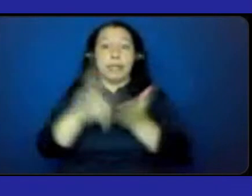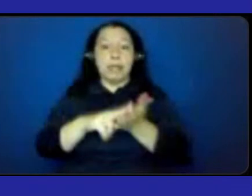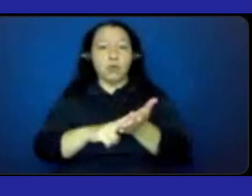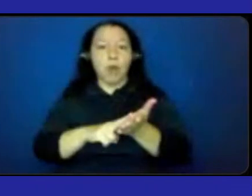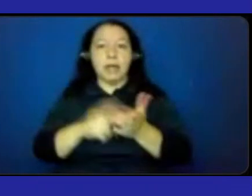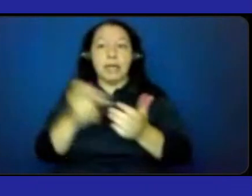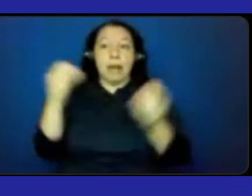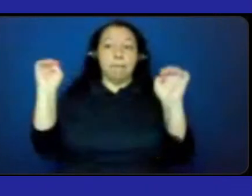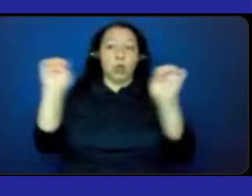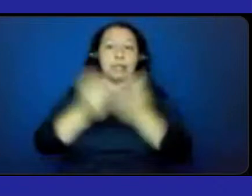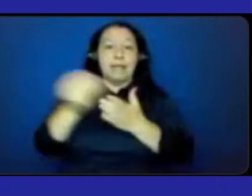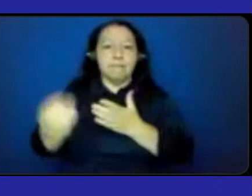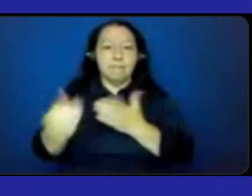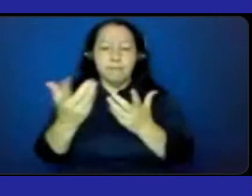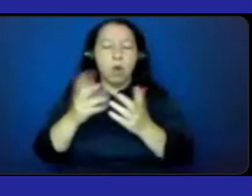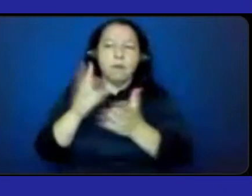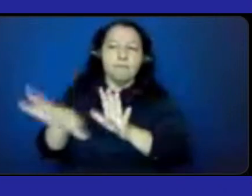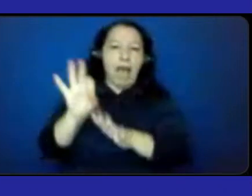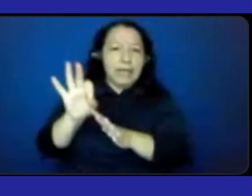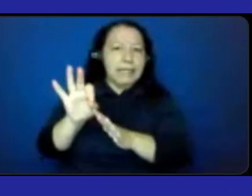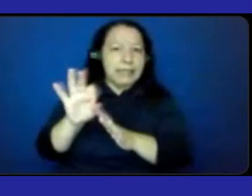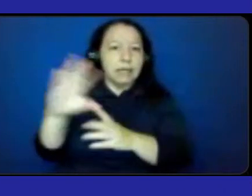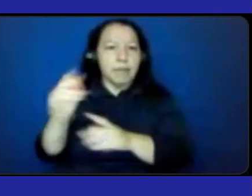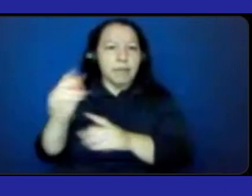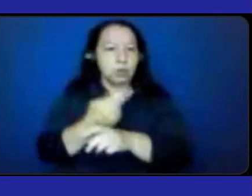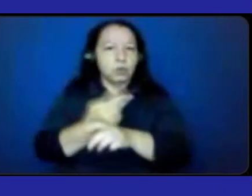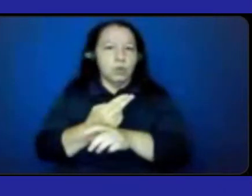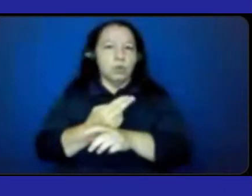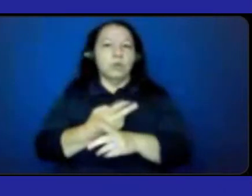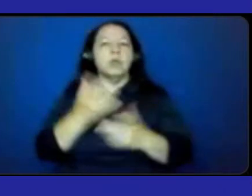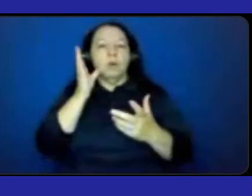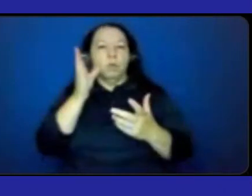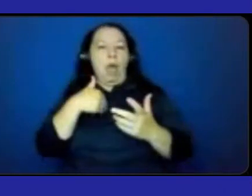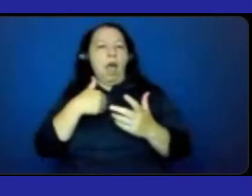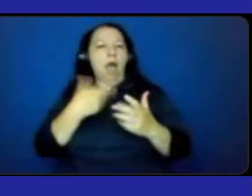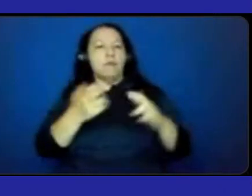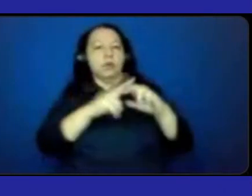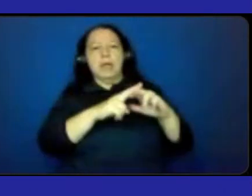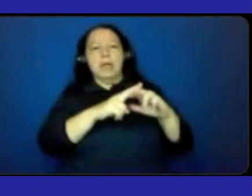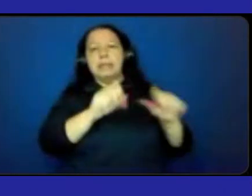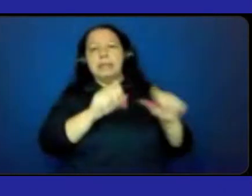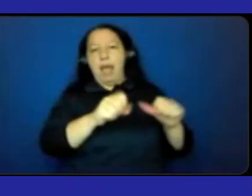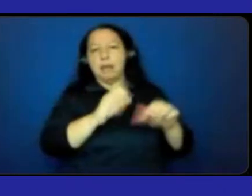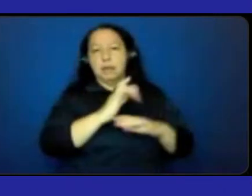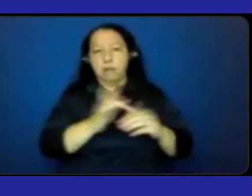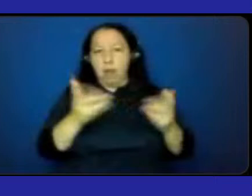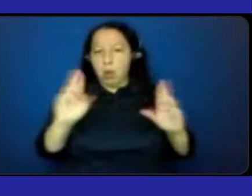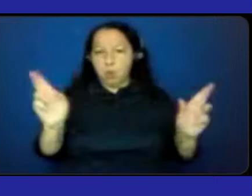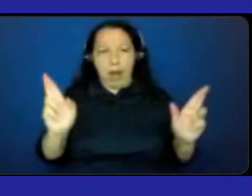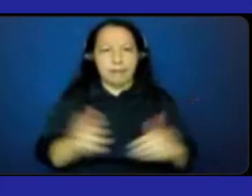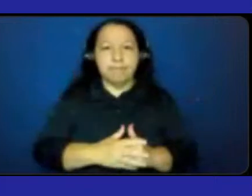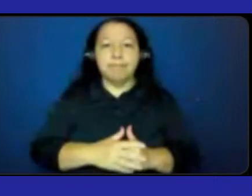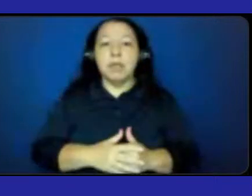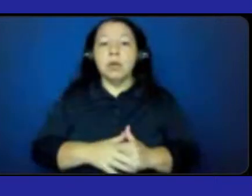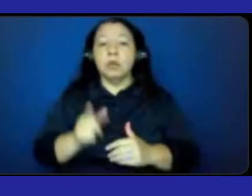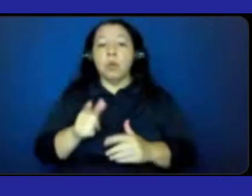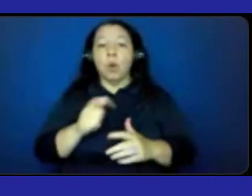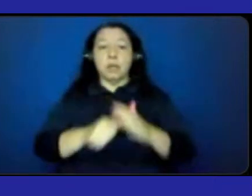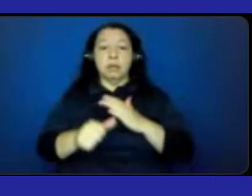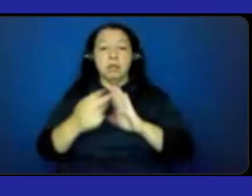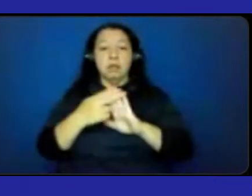surge capacity available. So under our current contracts, pricing is based on a per test or per team per